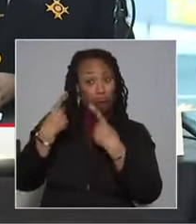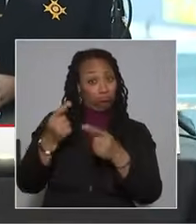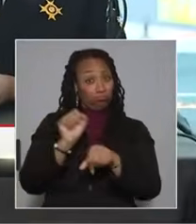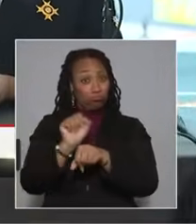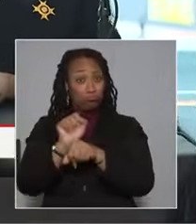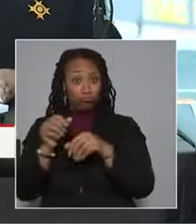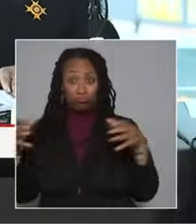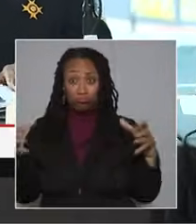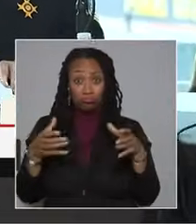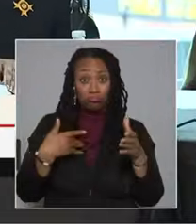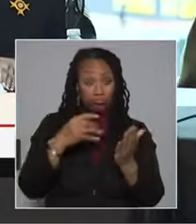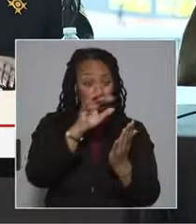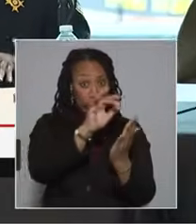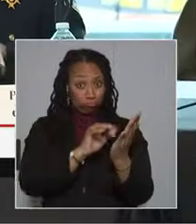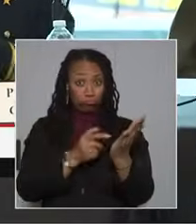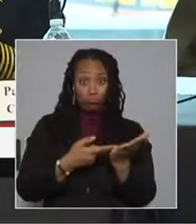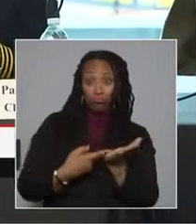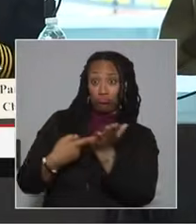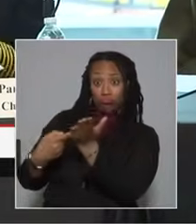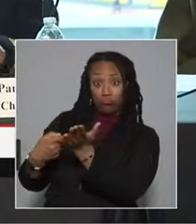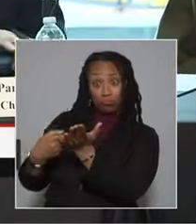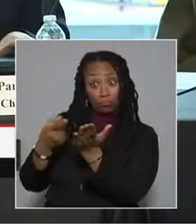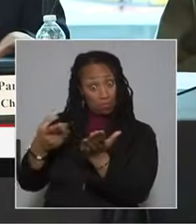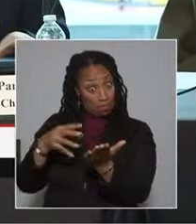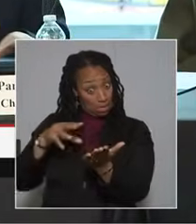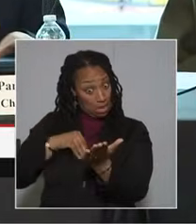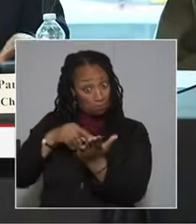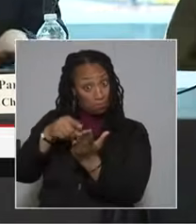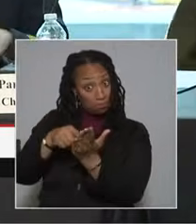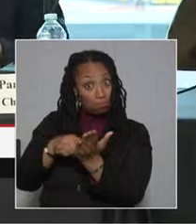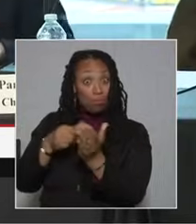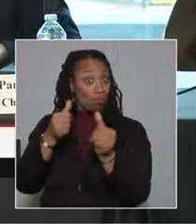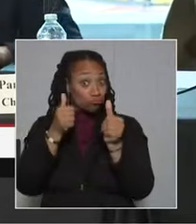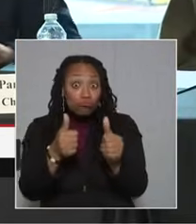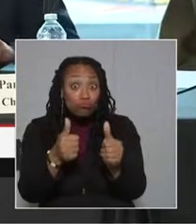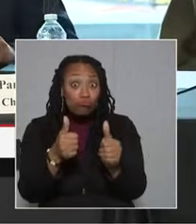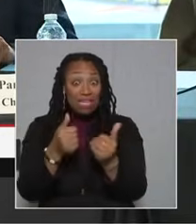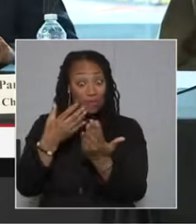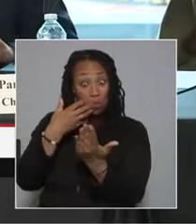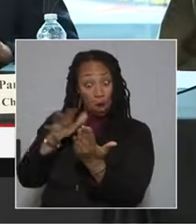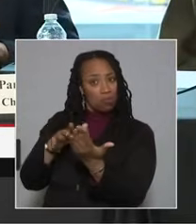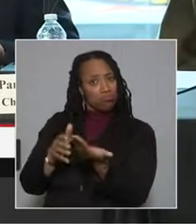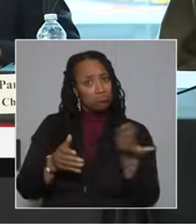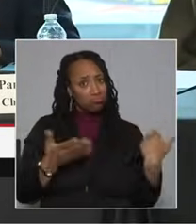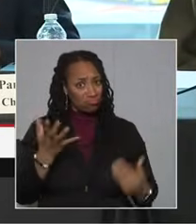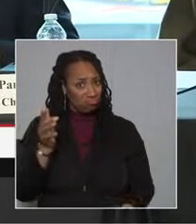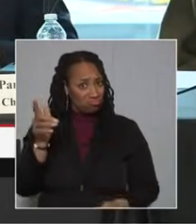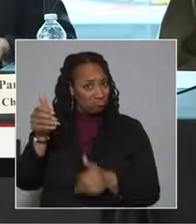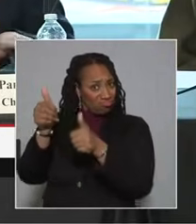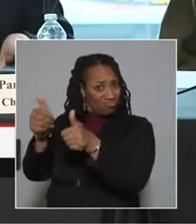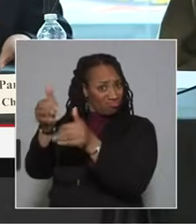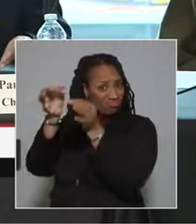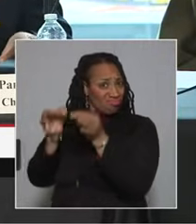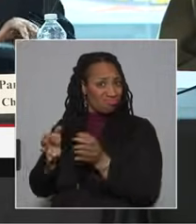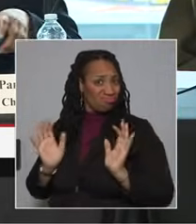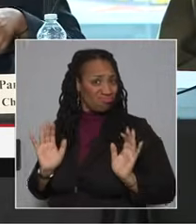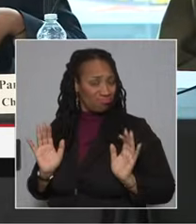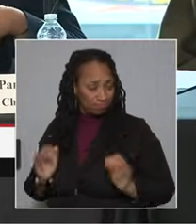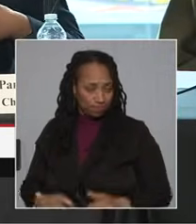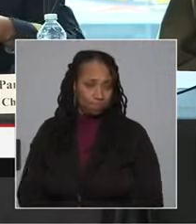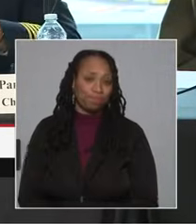Appreciate it. I have a budget question. So last week during the legislative meeting, when the council extended